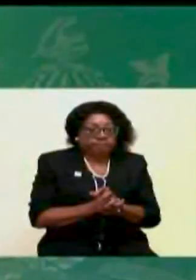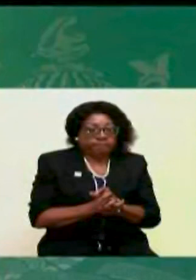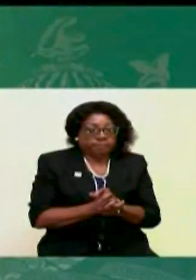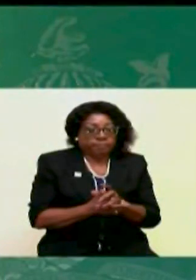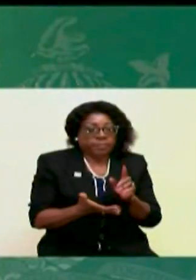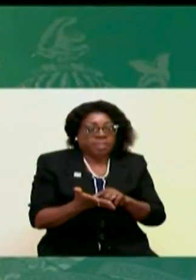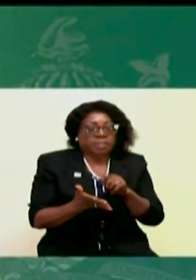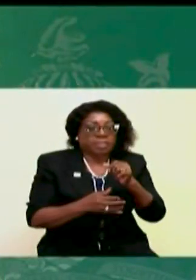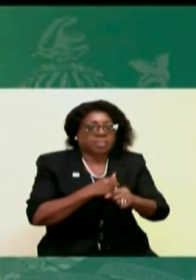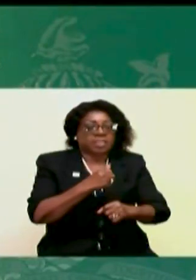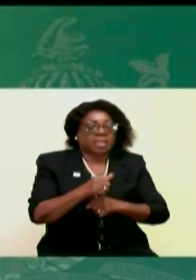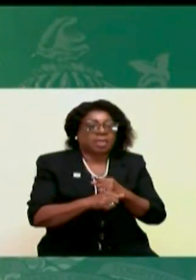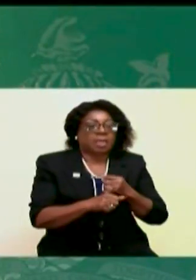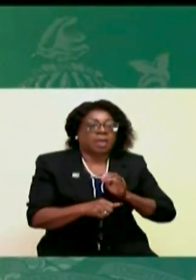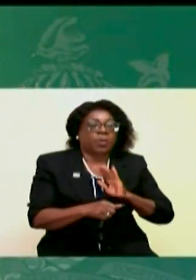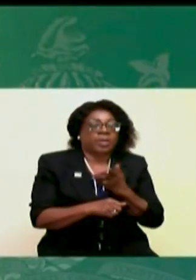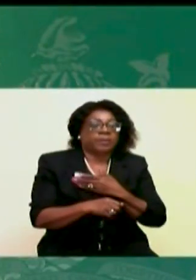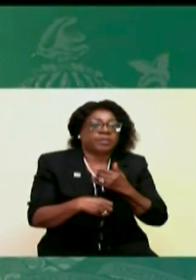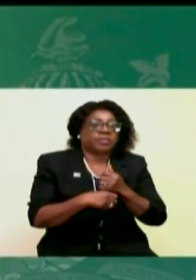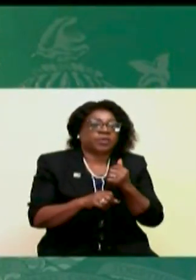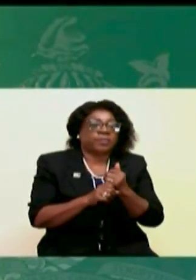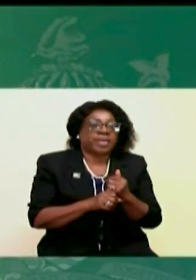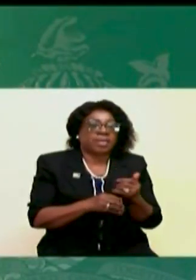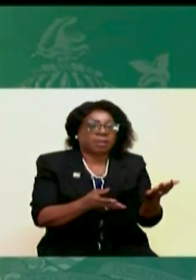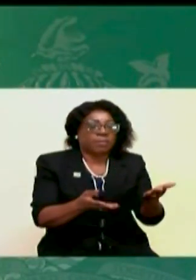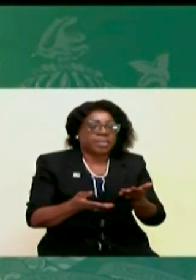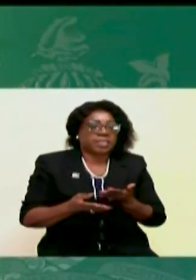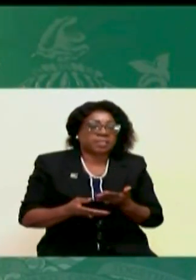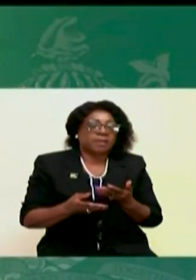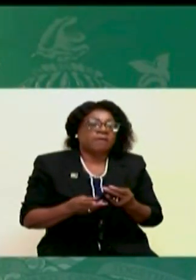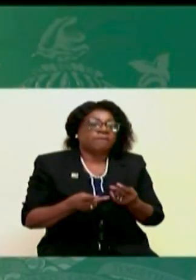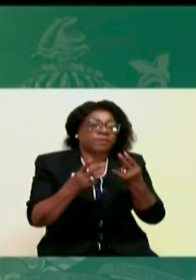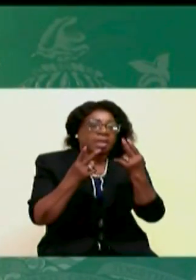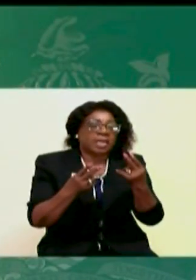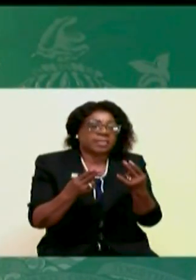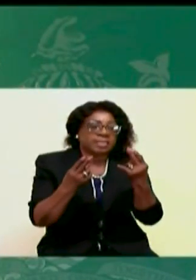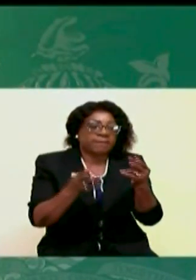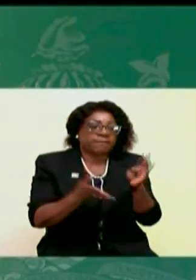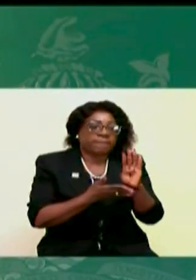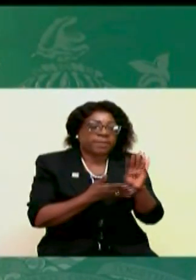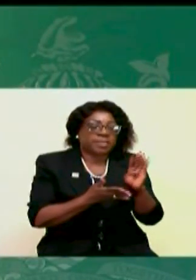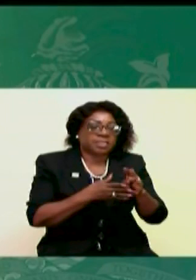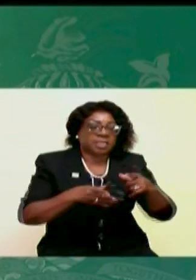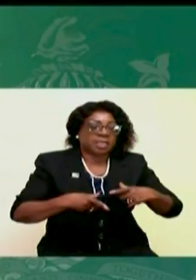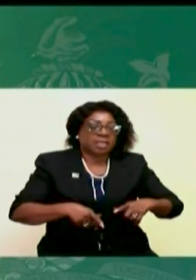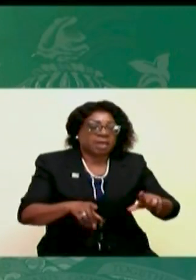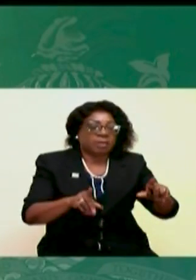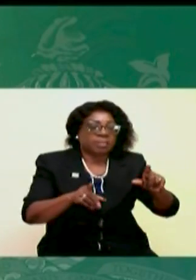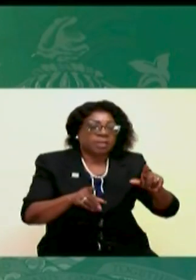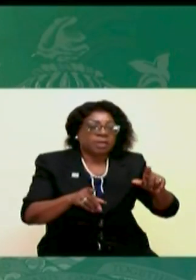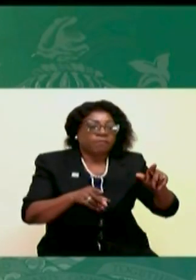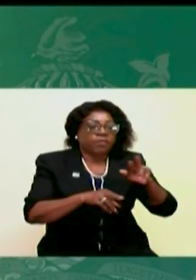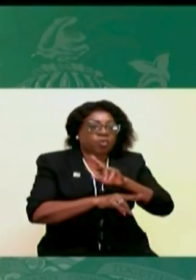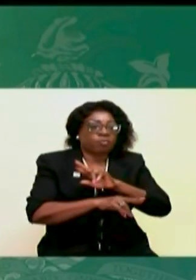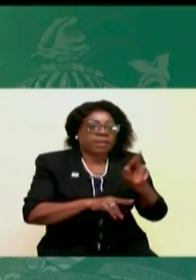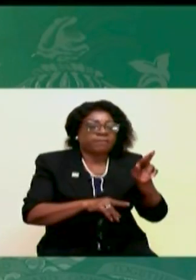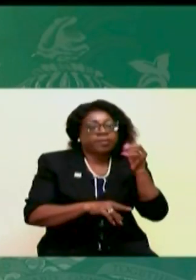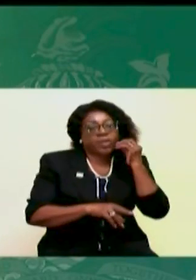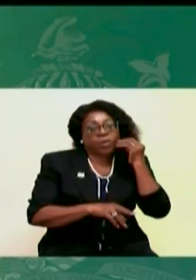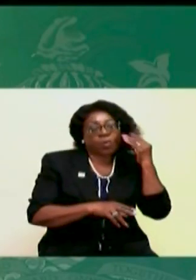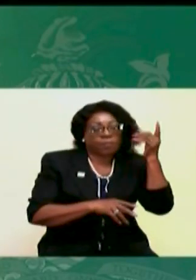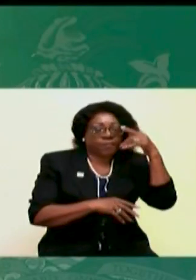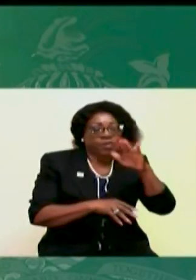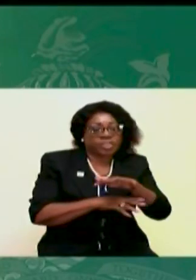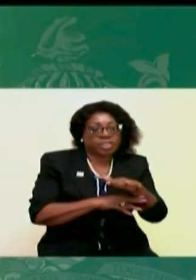This year, we have also made accommodations for the highest ever budget allocations to the Ramfley Home for the Children and the